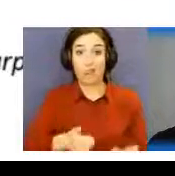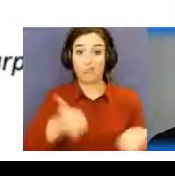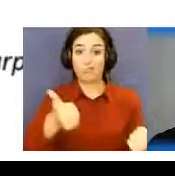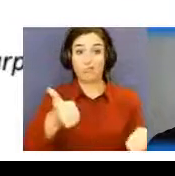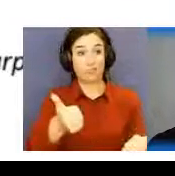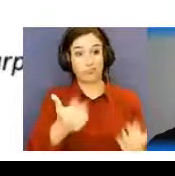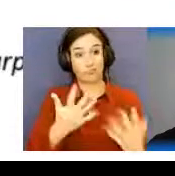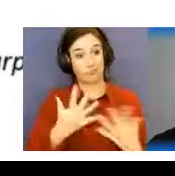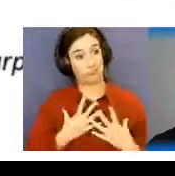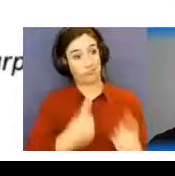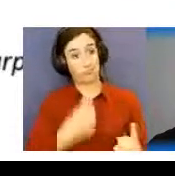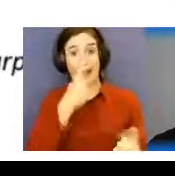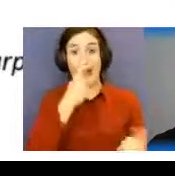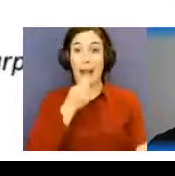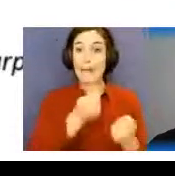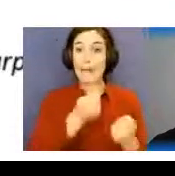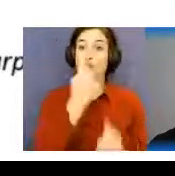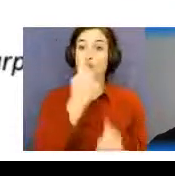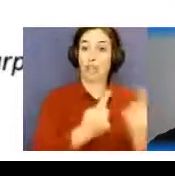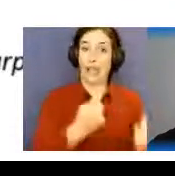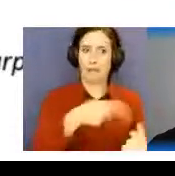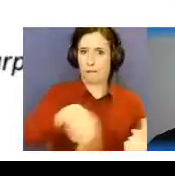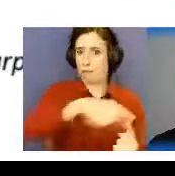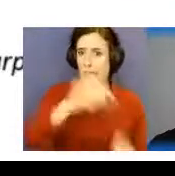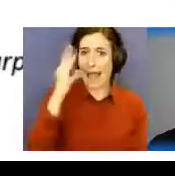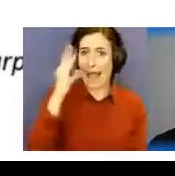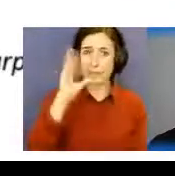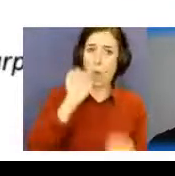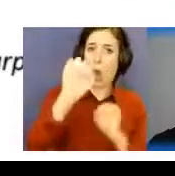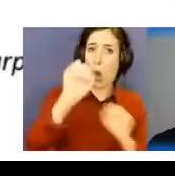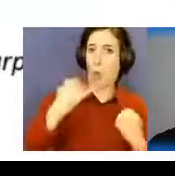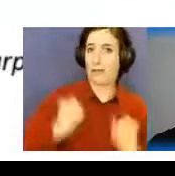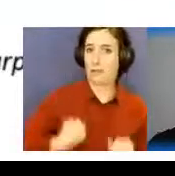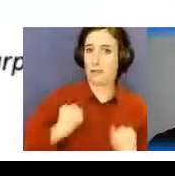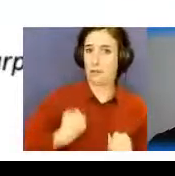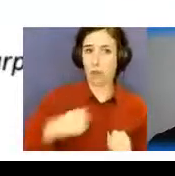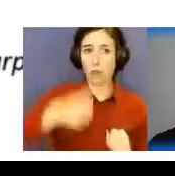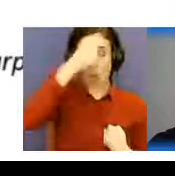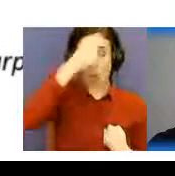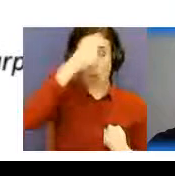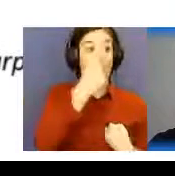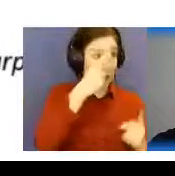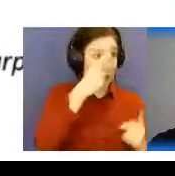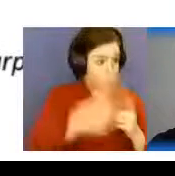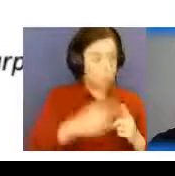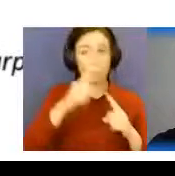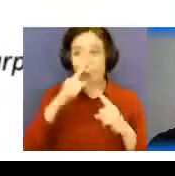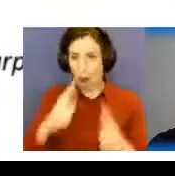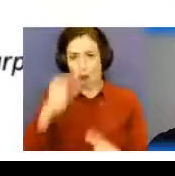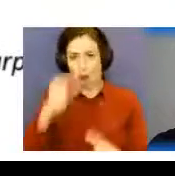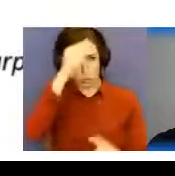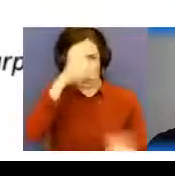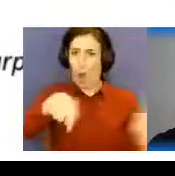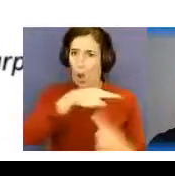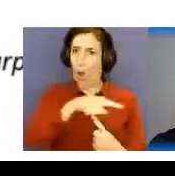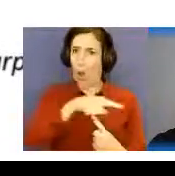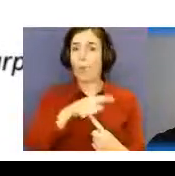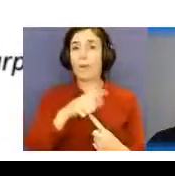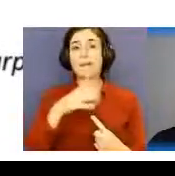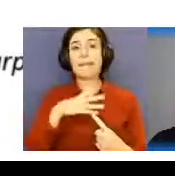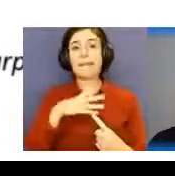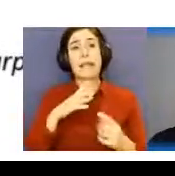self-manage, understand their condition better than anyone else, understand what they can and can't do, and perhaps just need a bit of motivation to